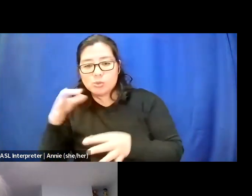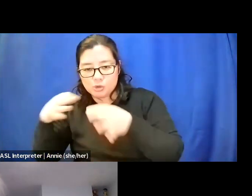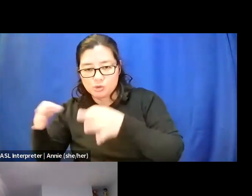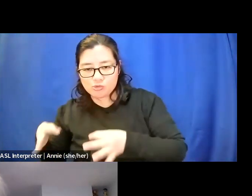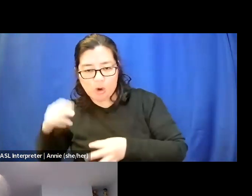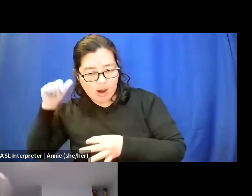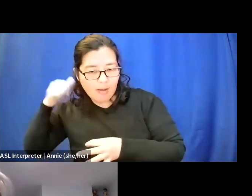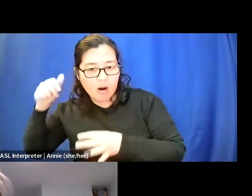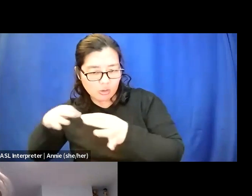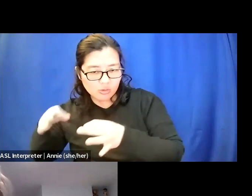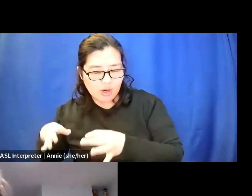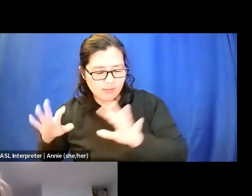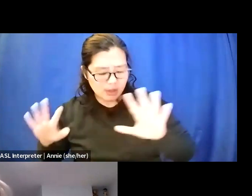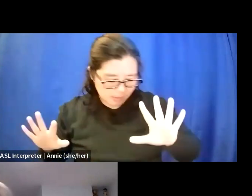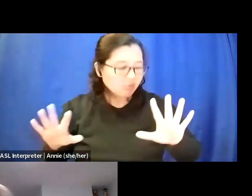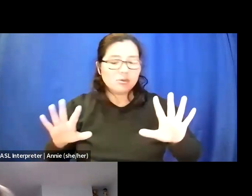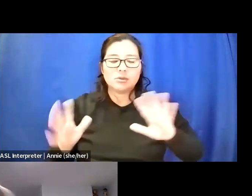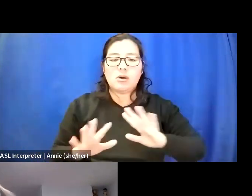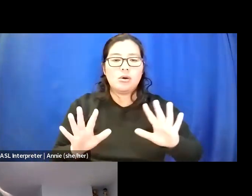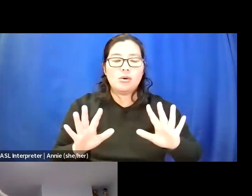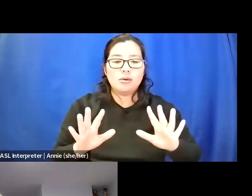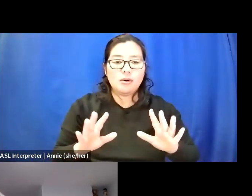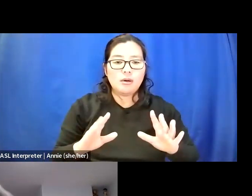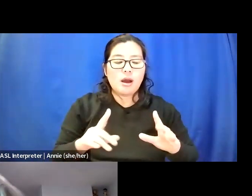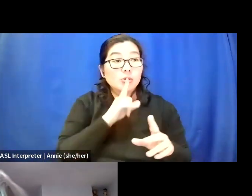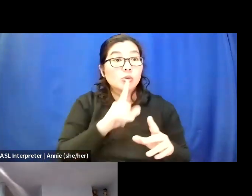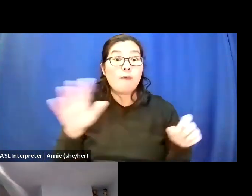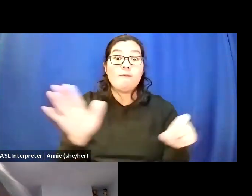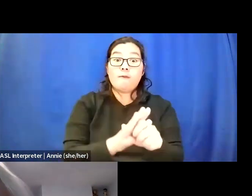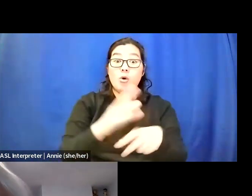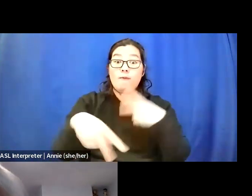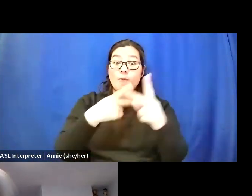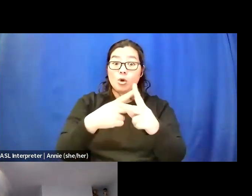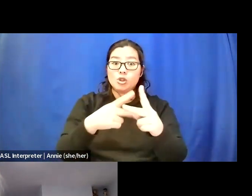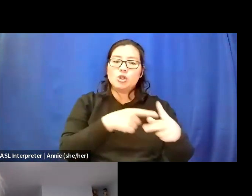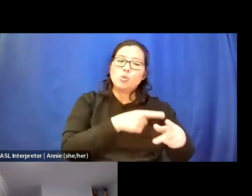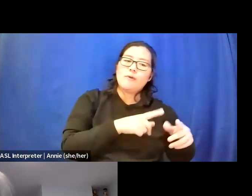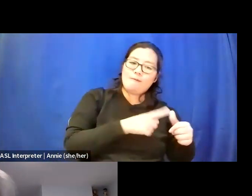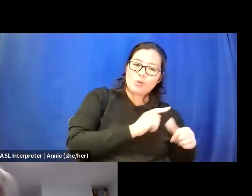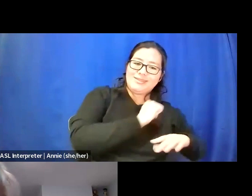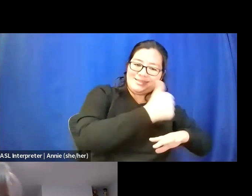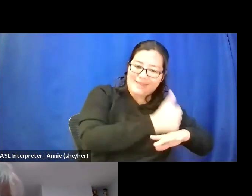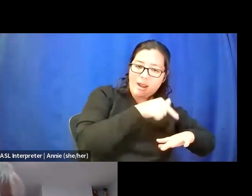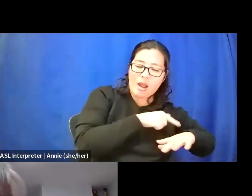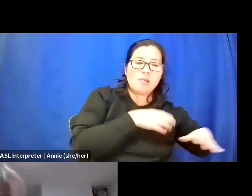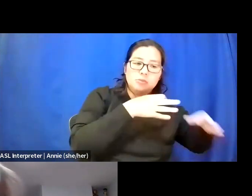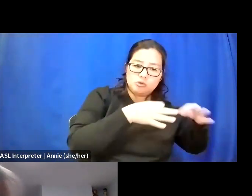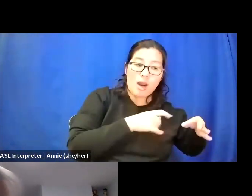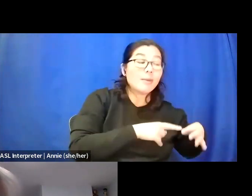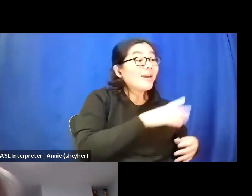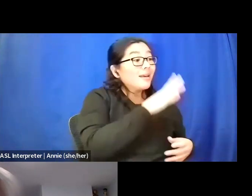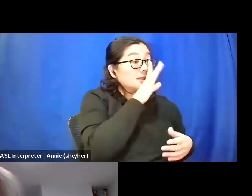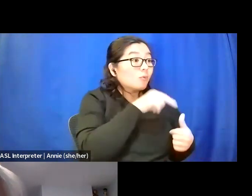so I assume if this was, a full-on version, there would have been some explanation to say, this voice is reading the captions